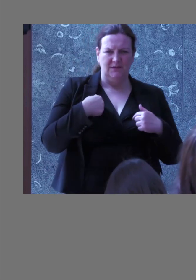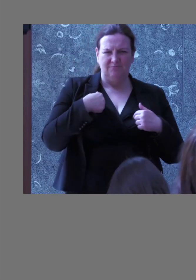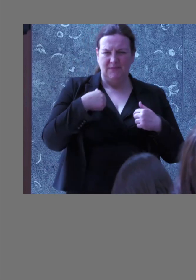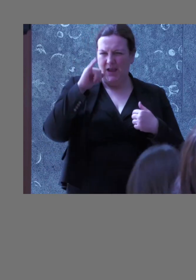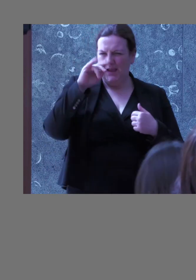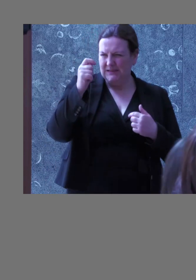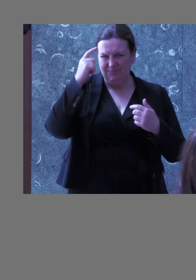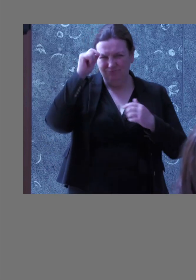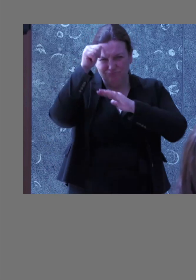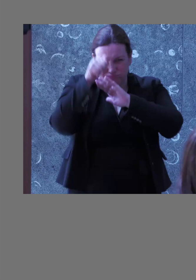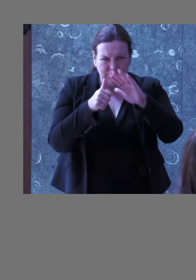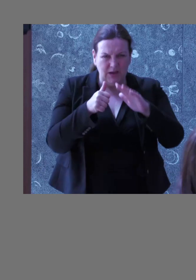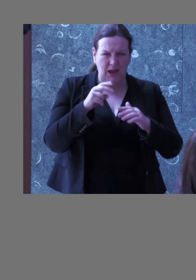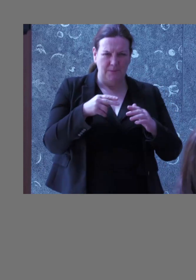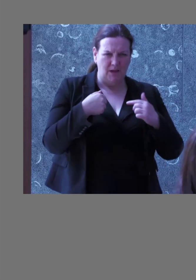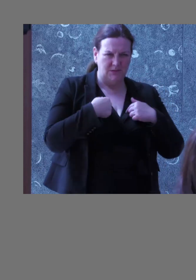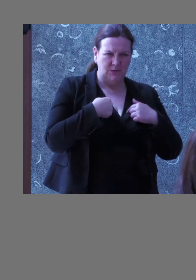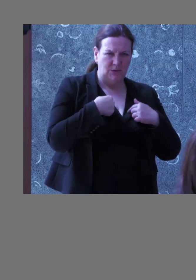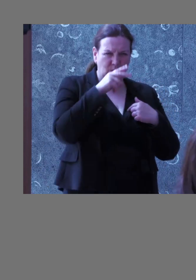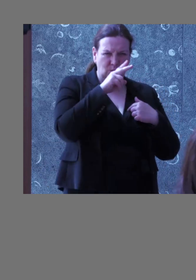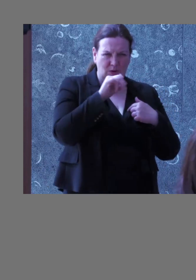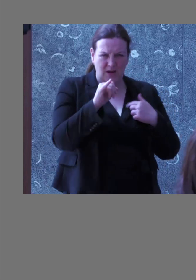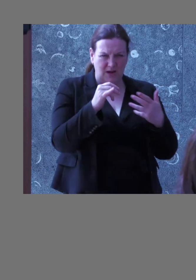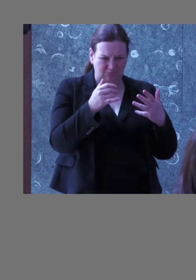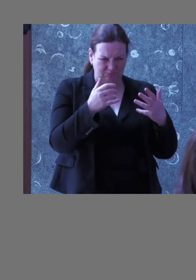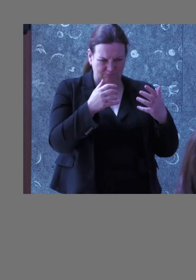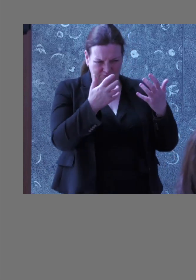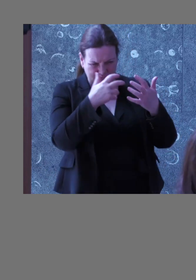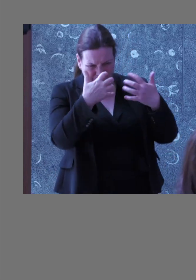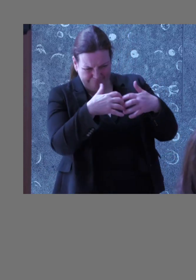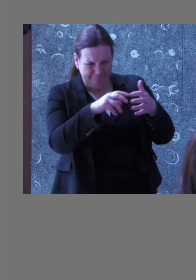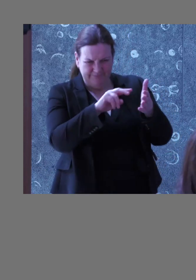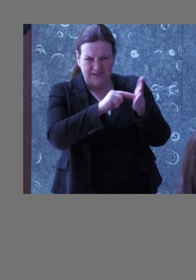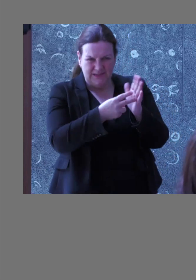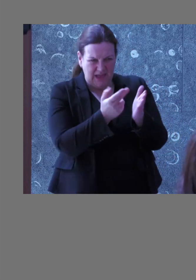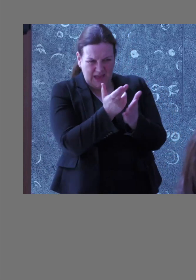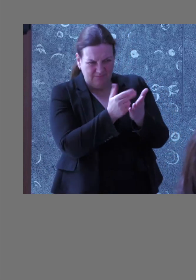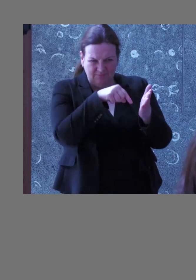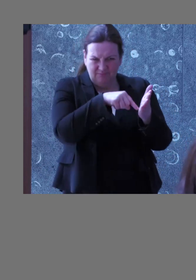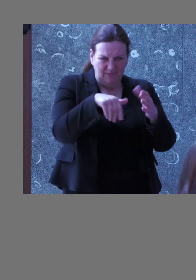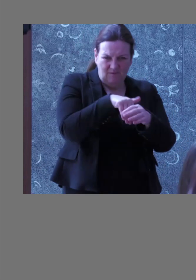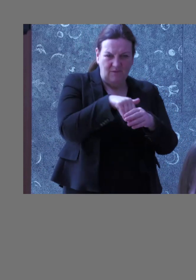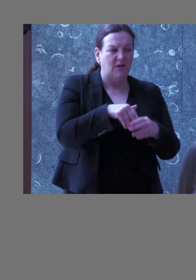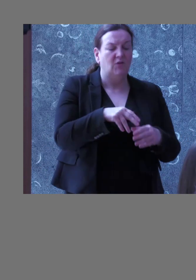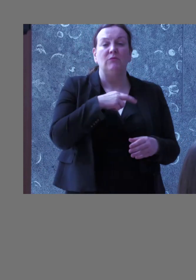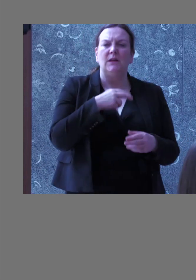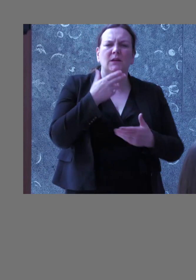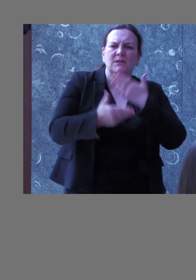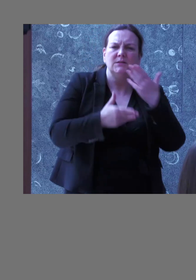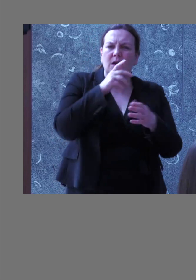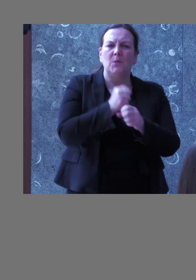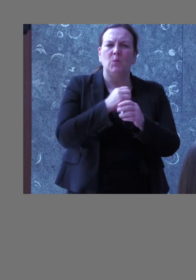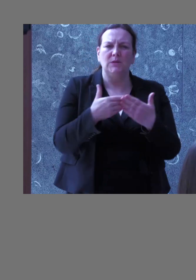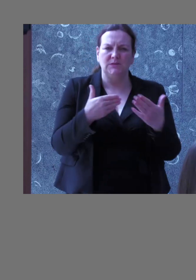Yeah. Sorry, I'm not a UI designer. So what do you want me to talk about?